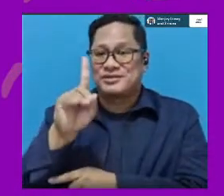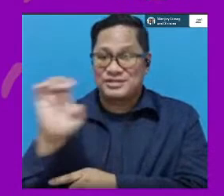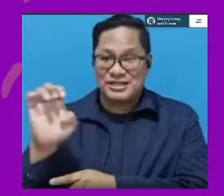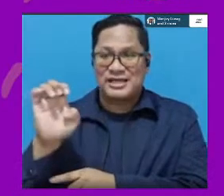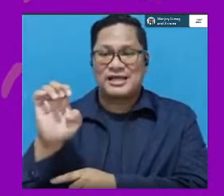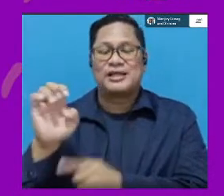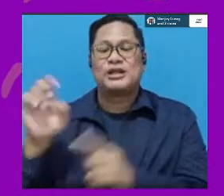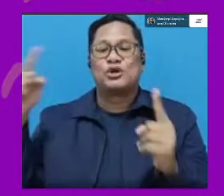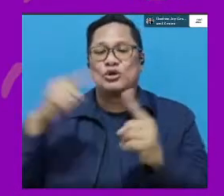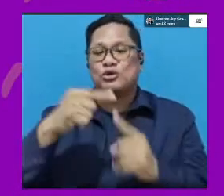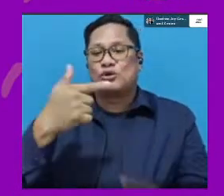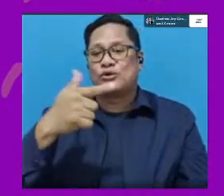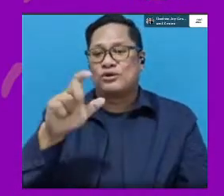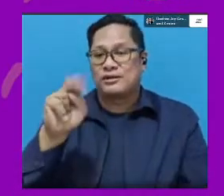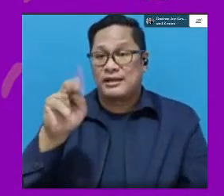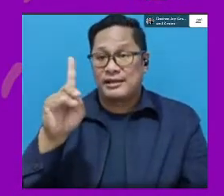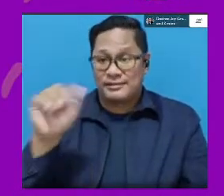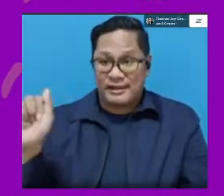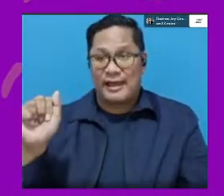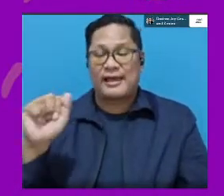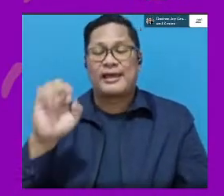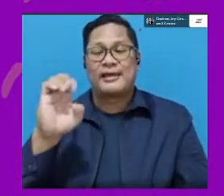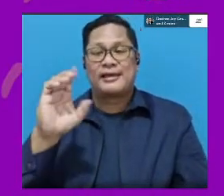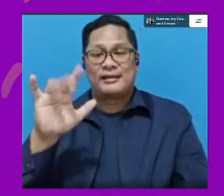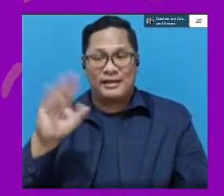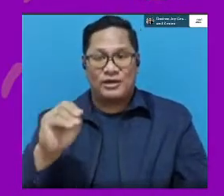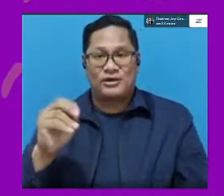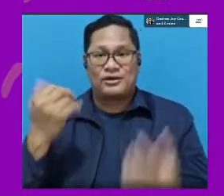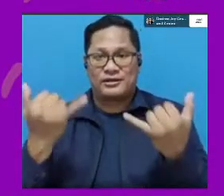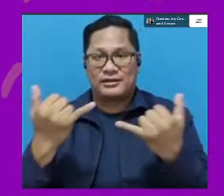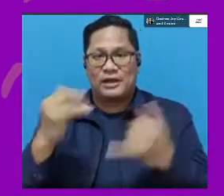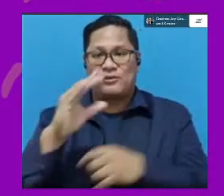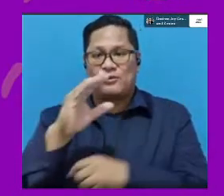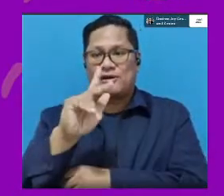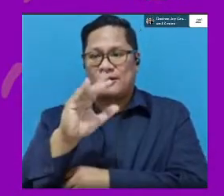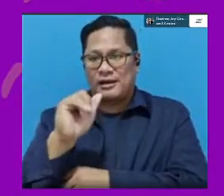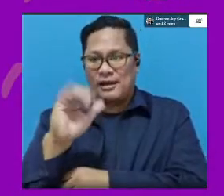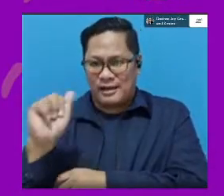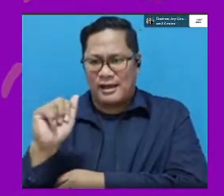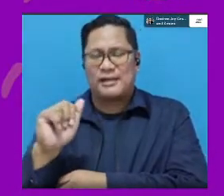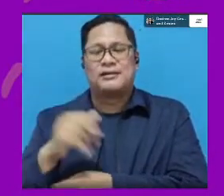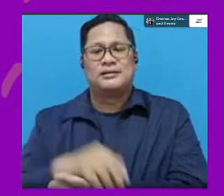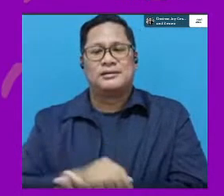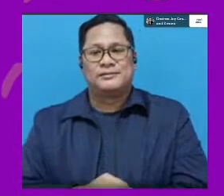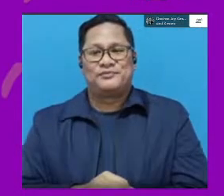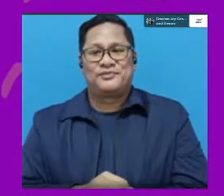Glenda Ecleo, and now Governor Caca Bagao. We